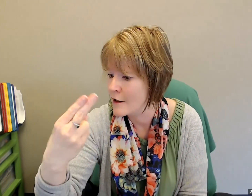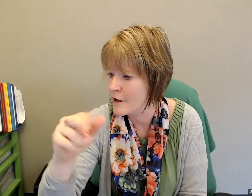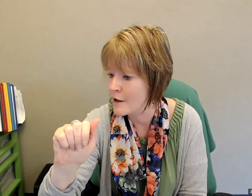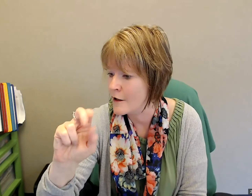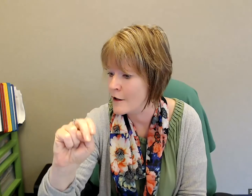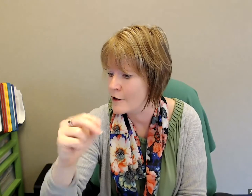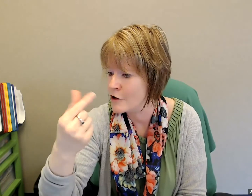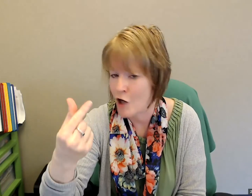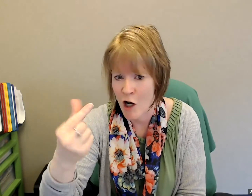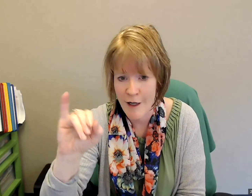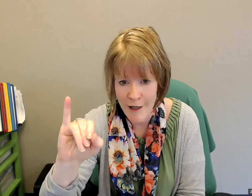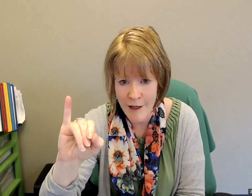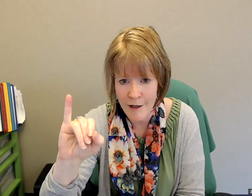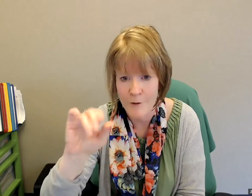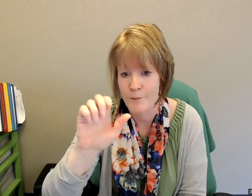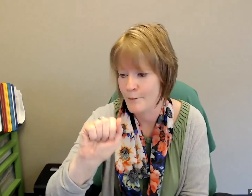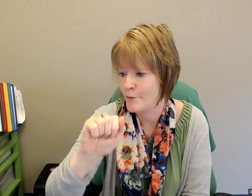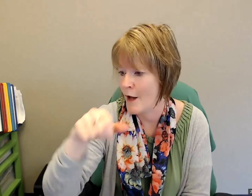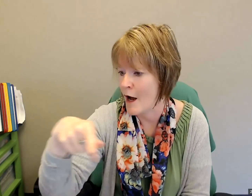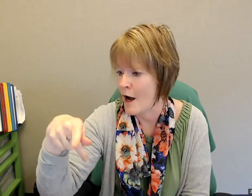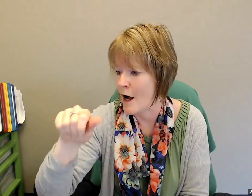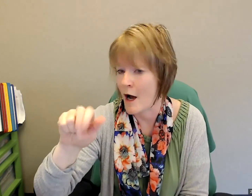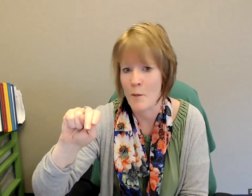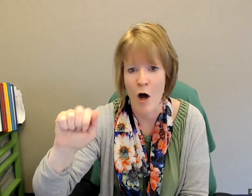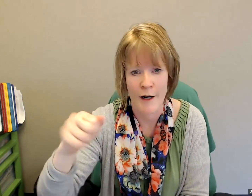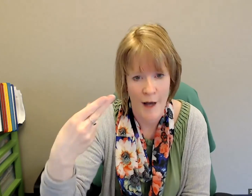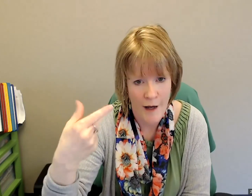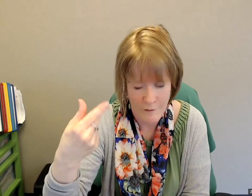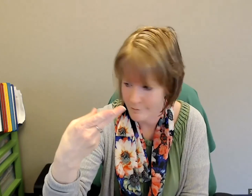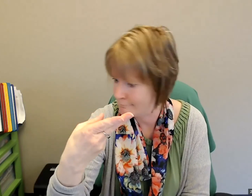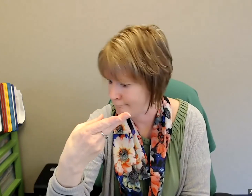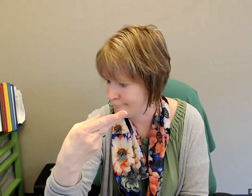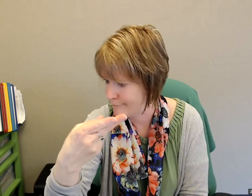Our first presenter is Dr. Tangi Apana.